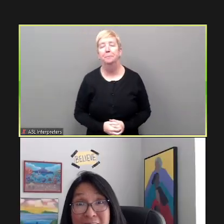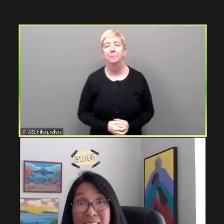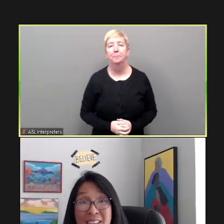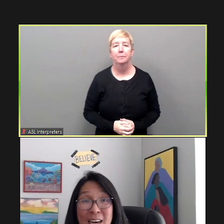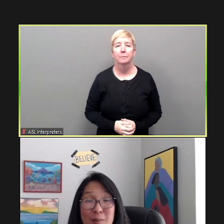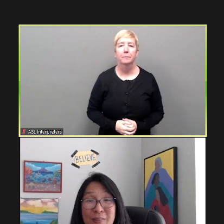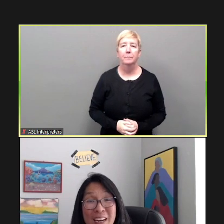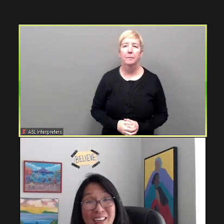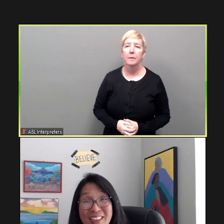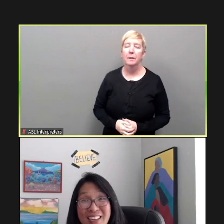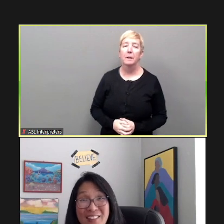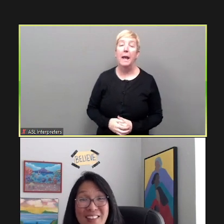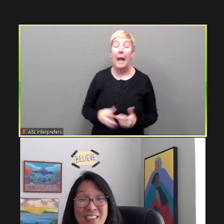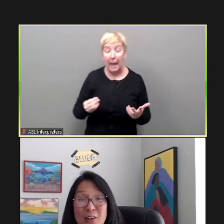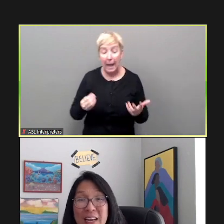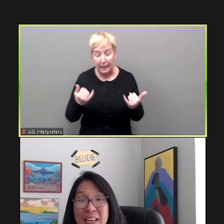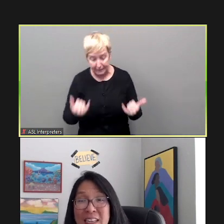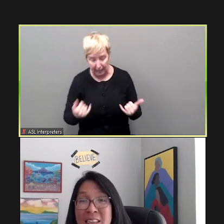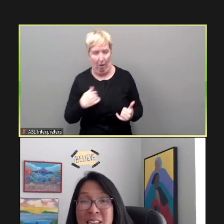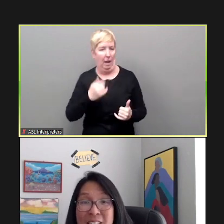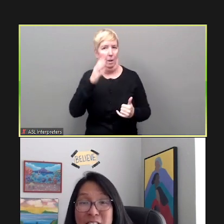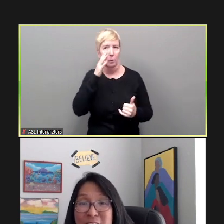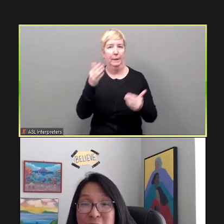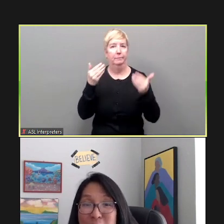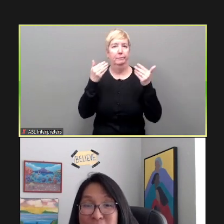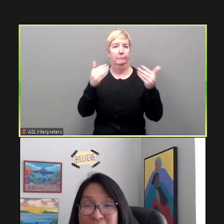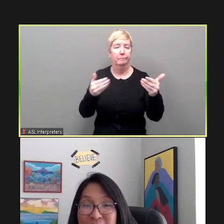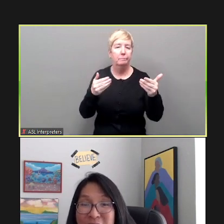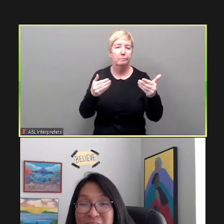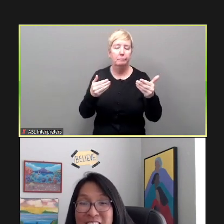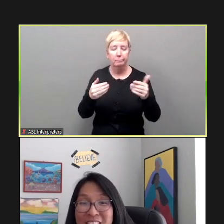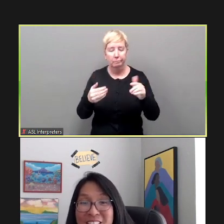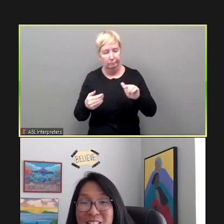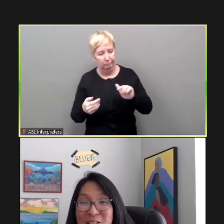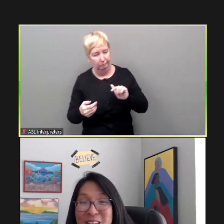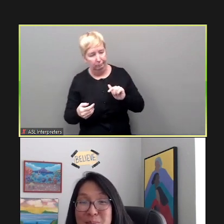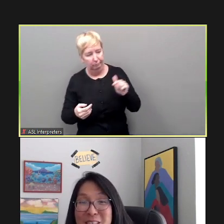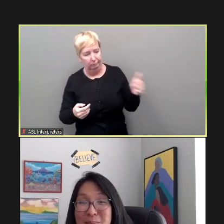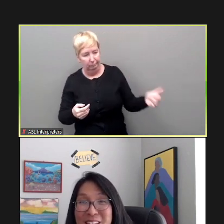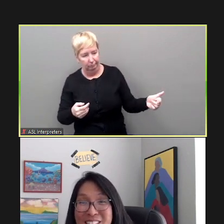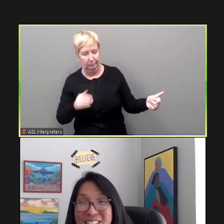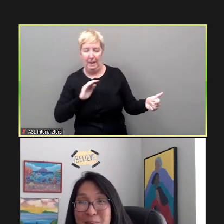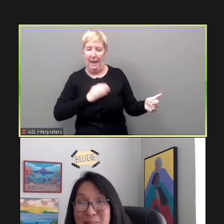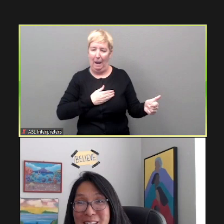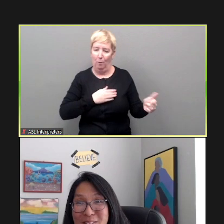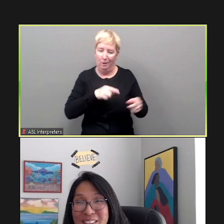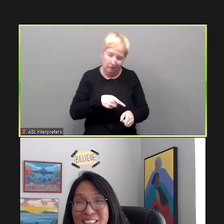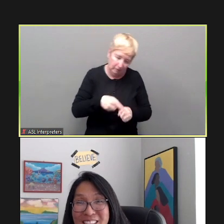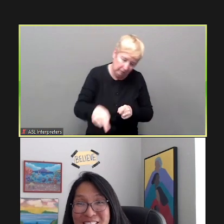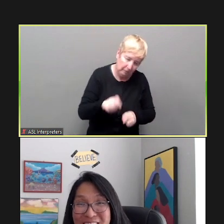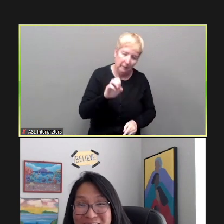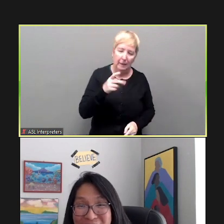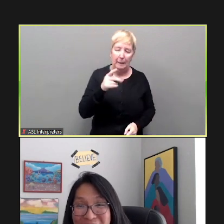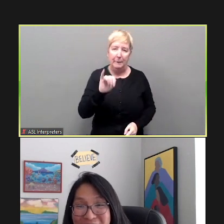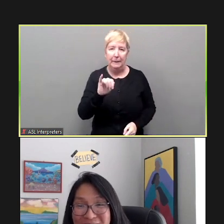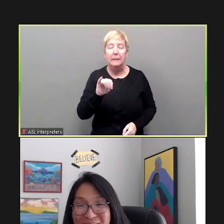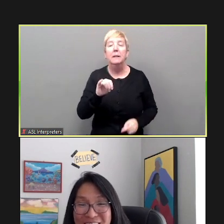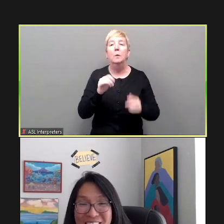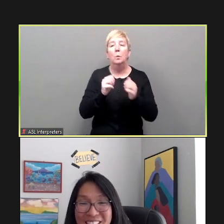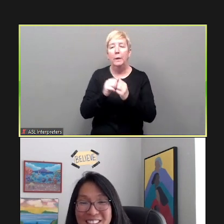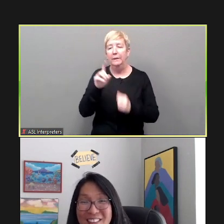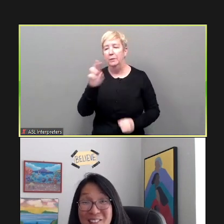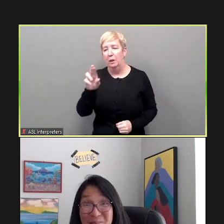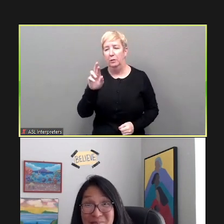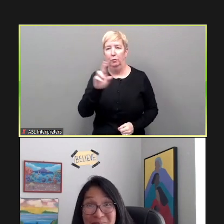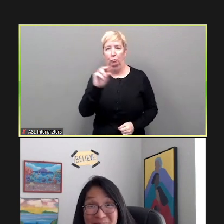And then, I'm going to go ahead and turn it over to our COVID epidemiology update with Christine Ross.